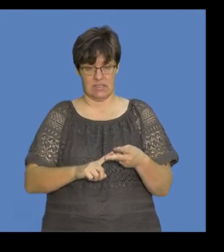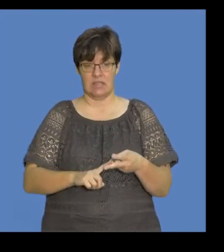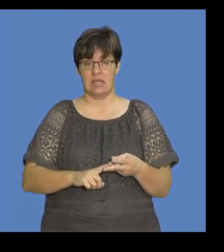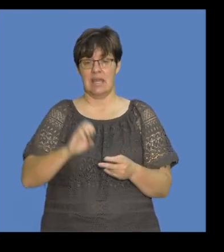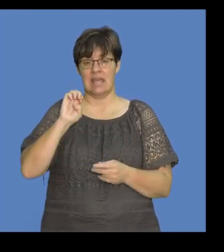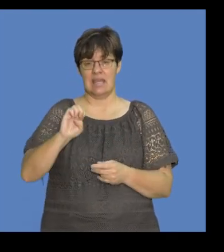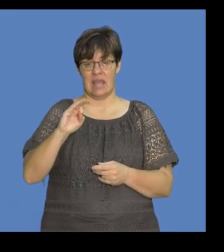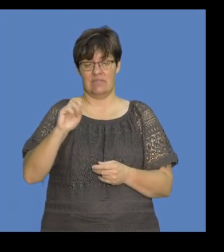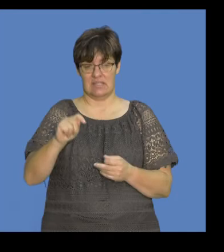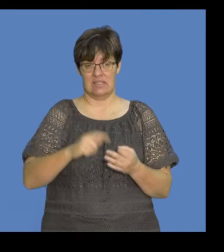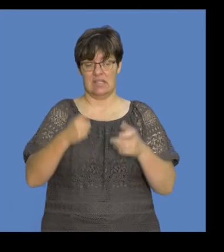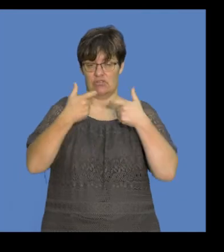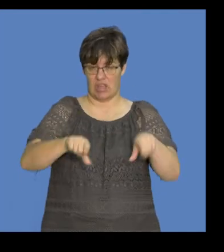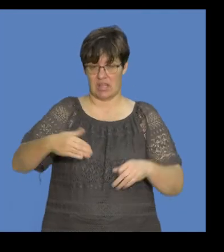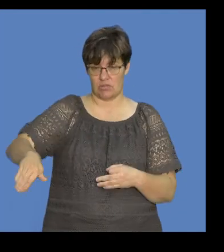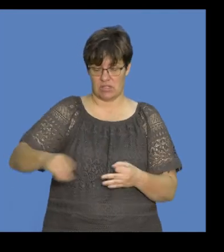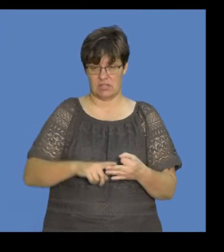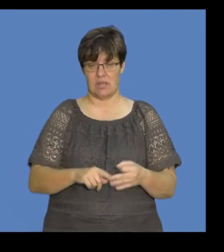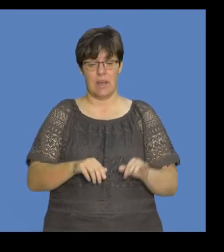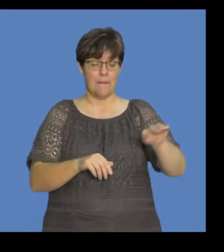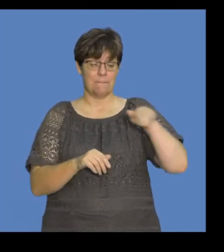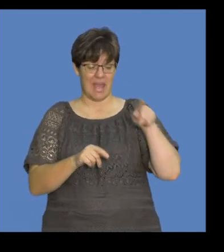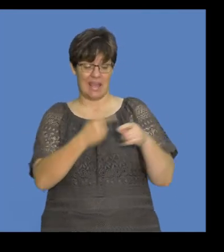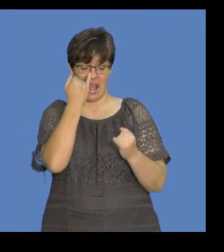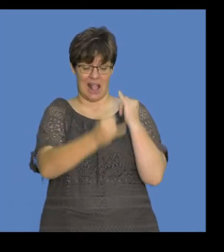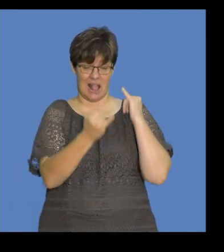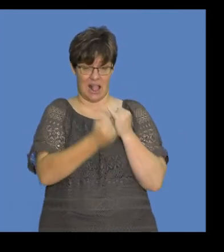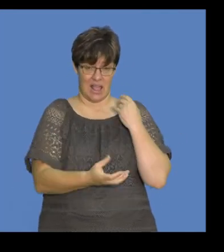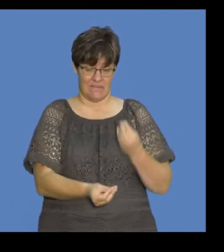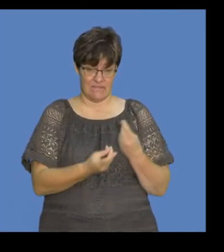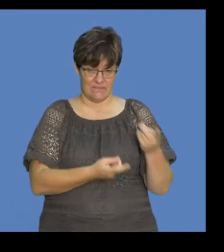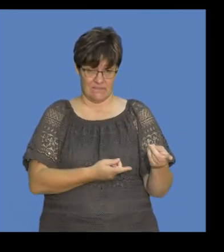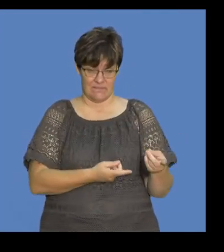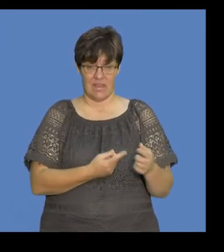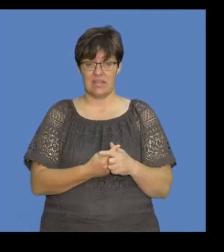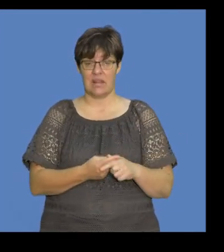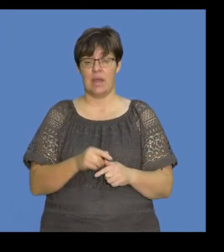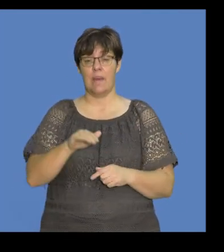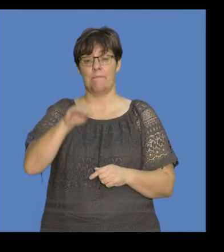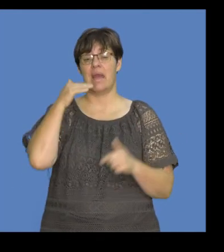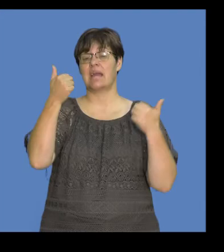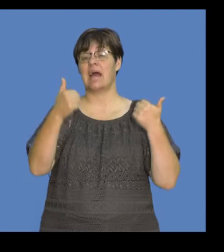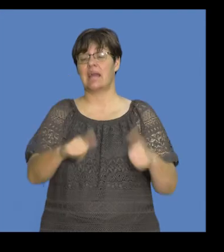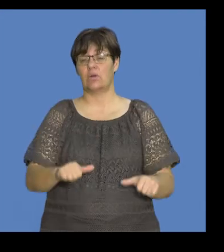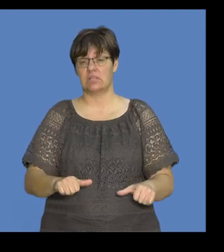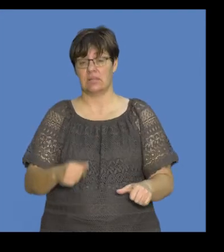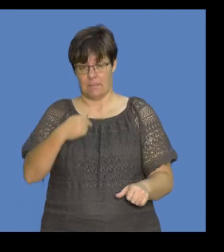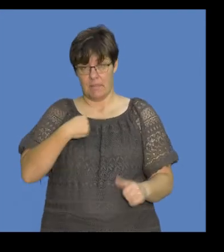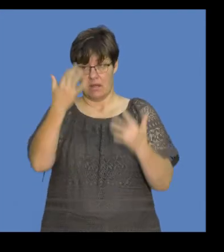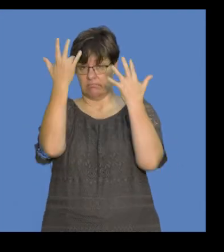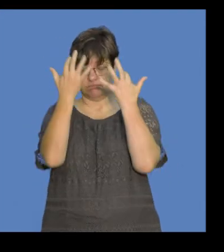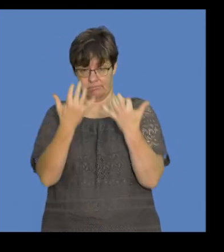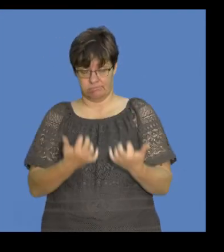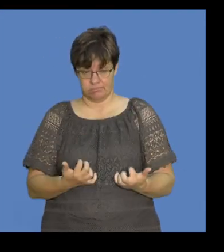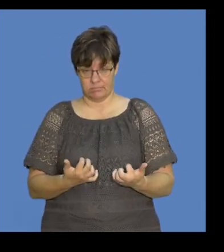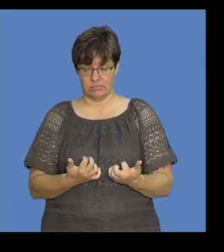or EFTs, errors made by the bank, and then the bank account as you have calculated it,